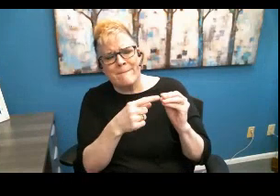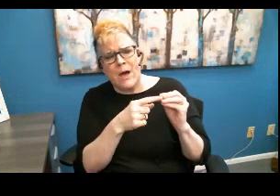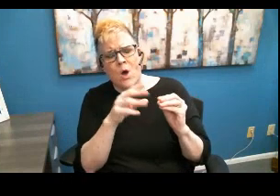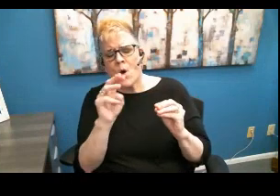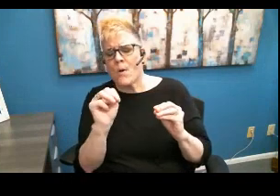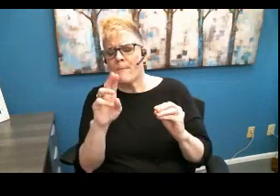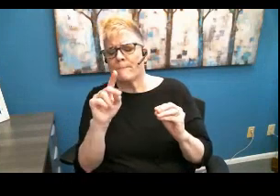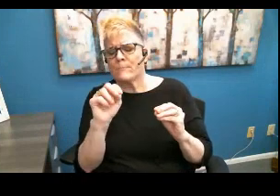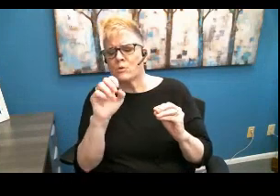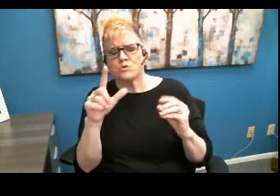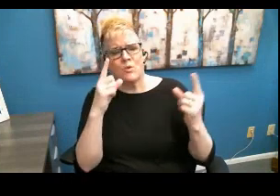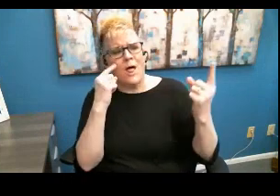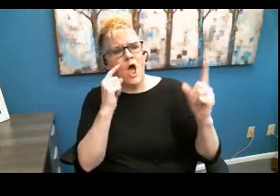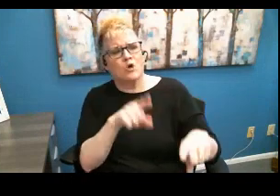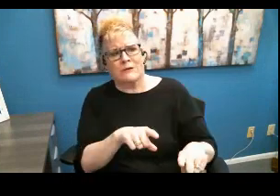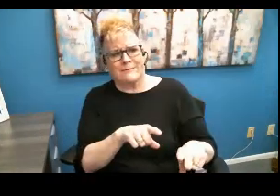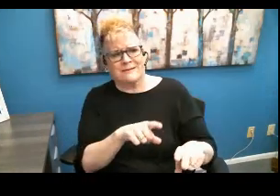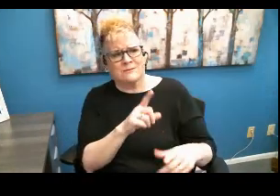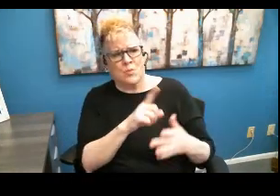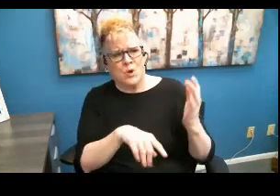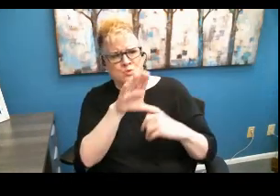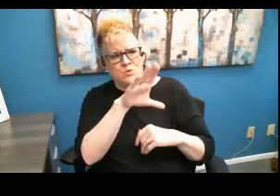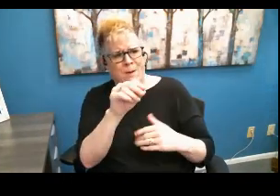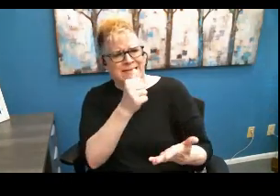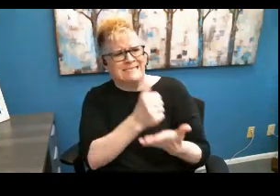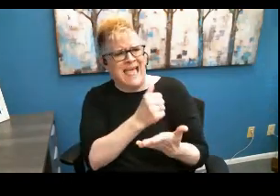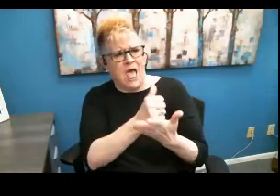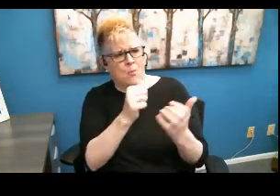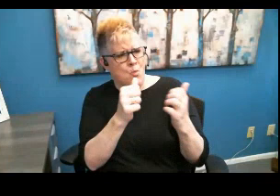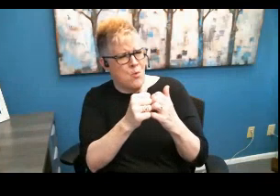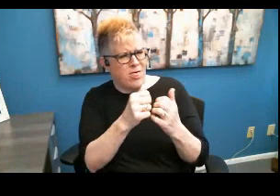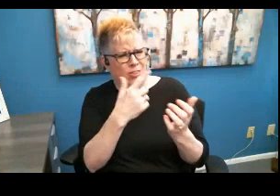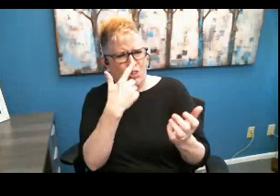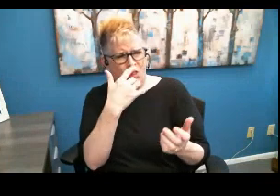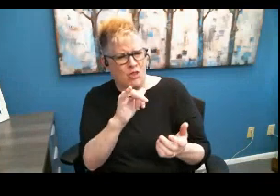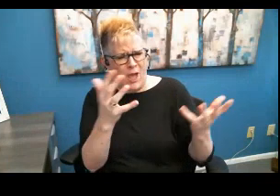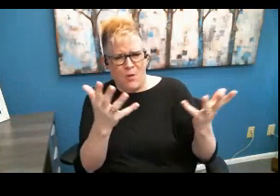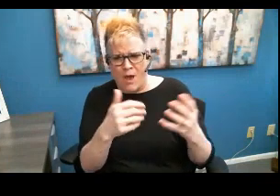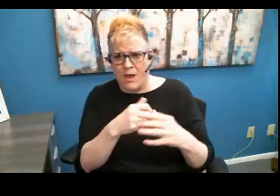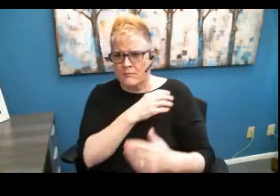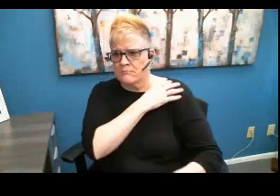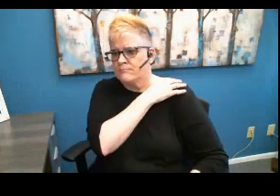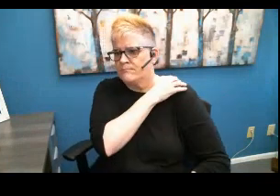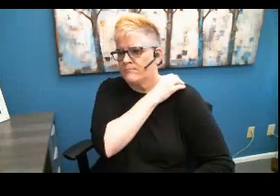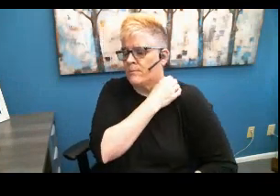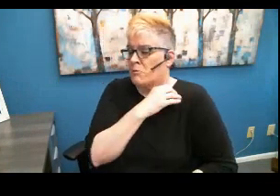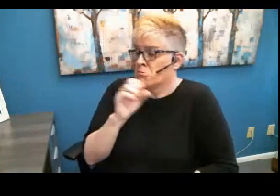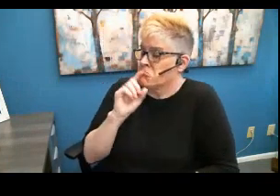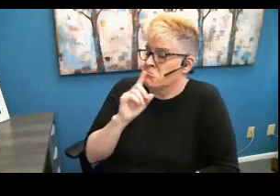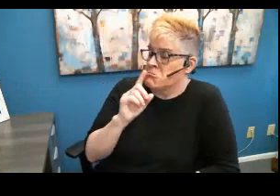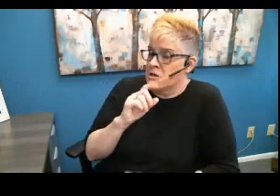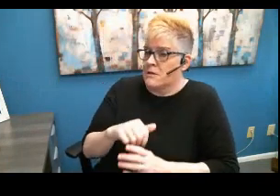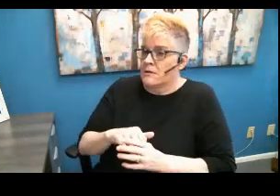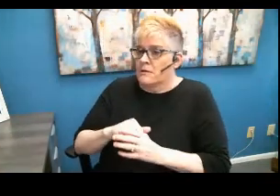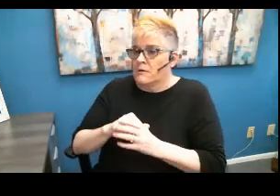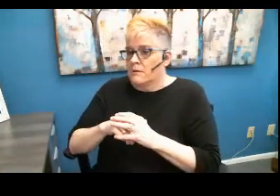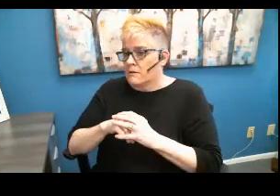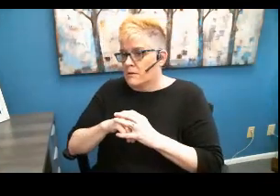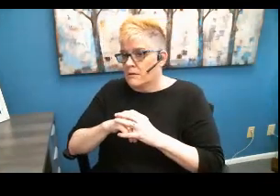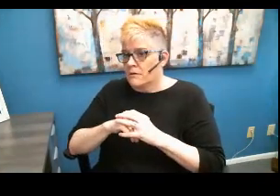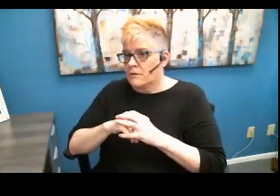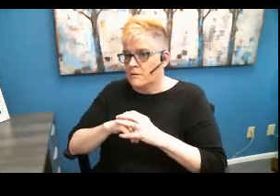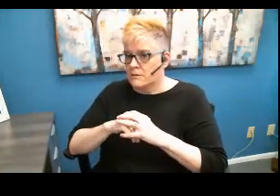agreements within the industry? What do companies help each other out with, or what does that look like? Sure. I take a stab at this one, Steve.